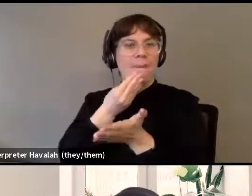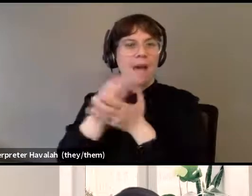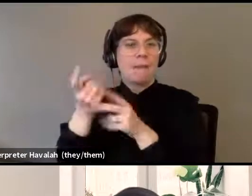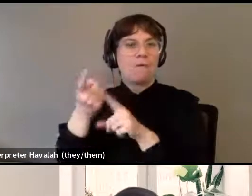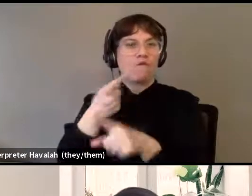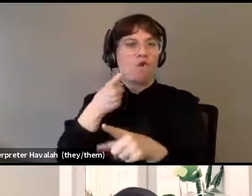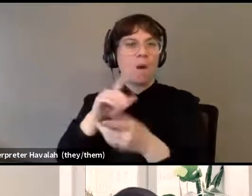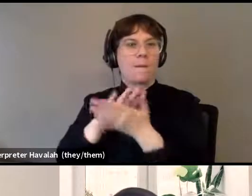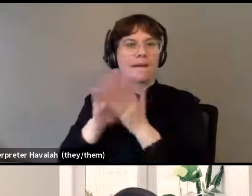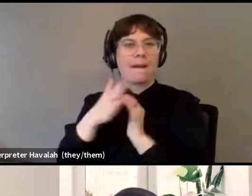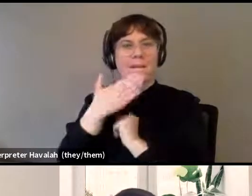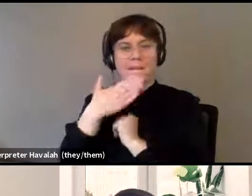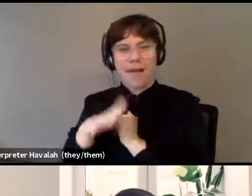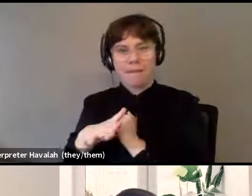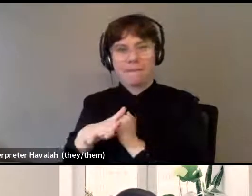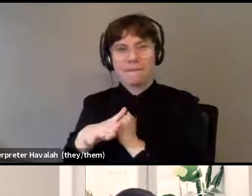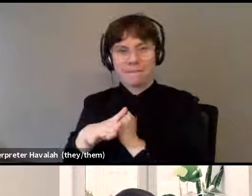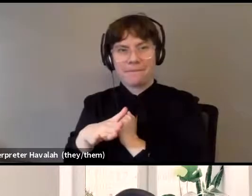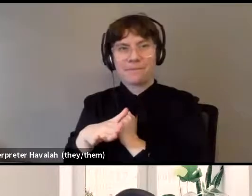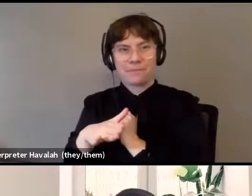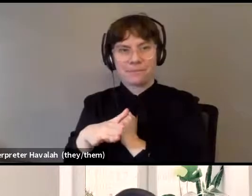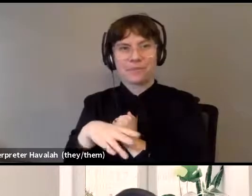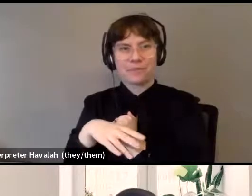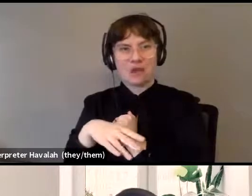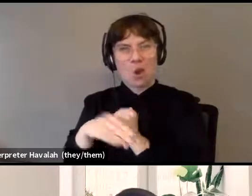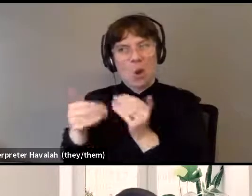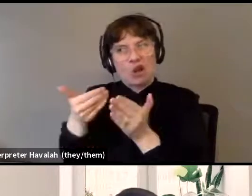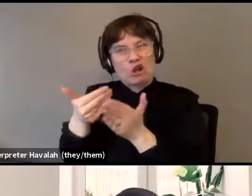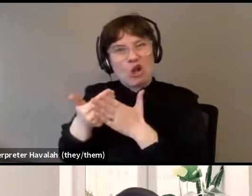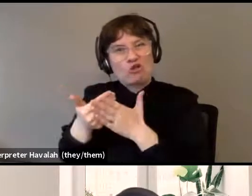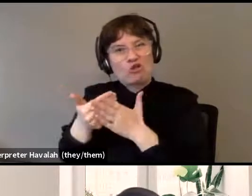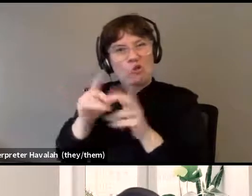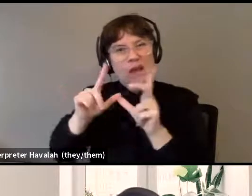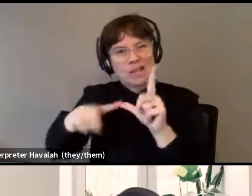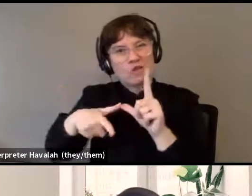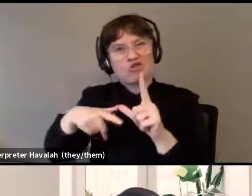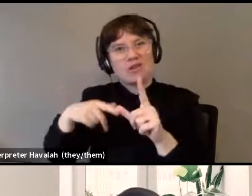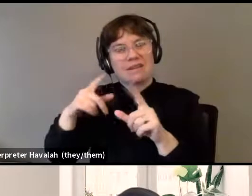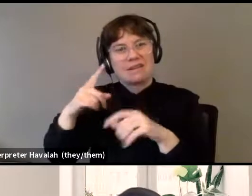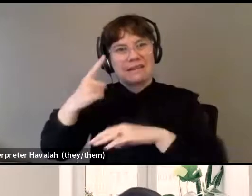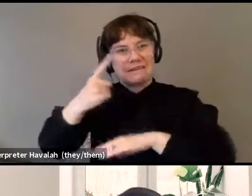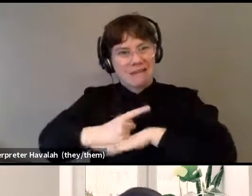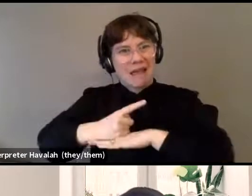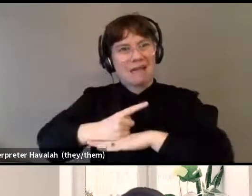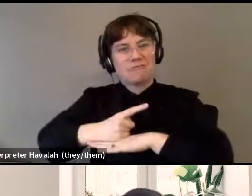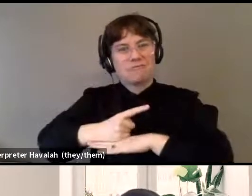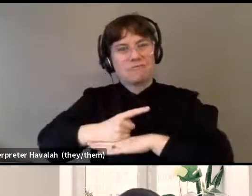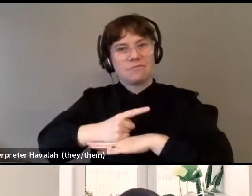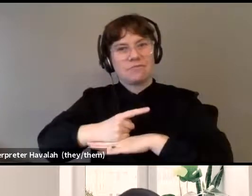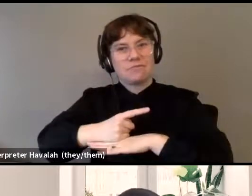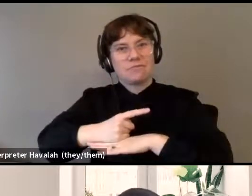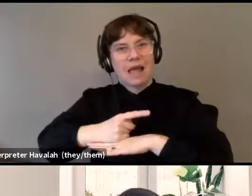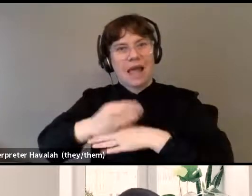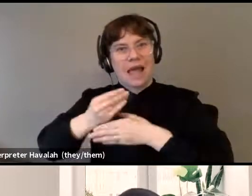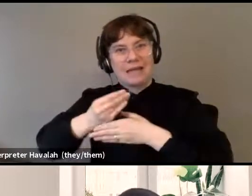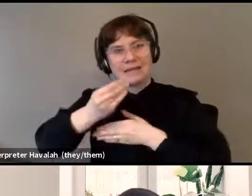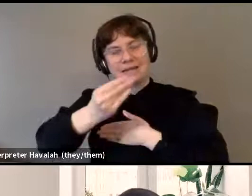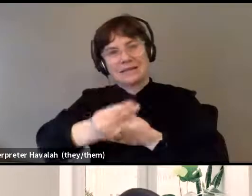or good, before it's about to go bad, essentially, and then they like repurpose it and sell it for a very discounted